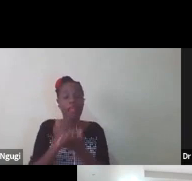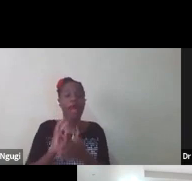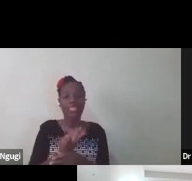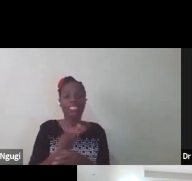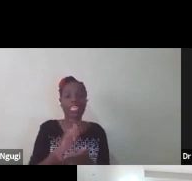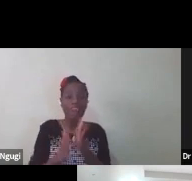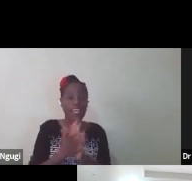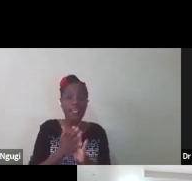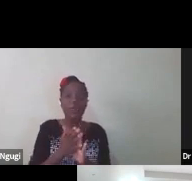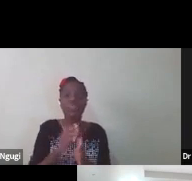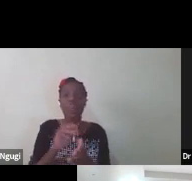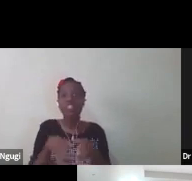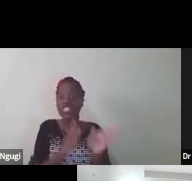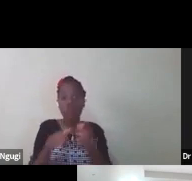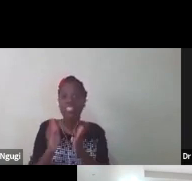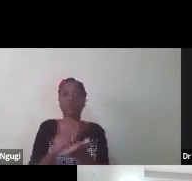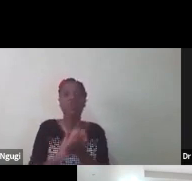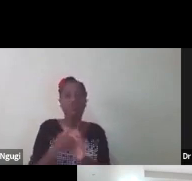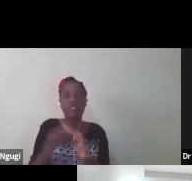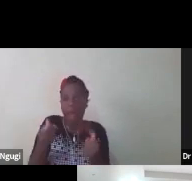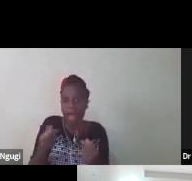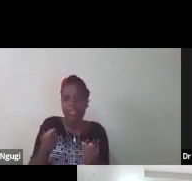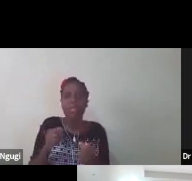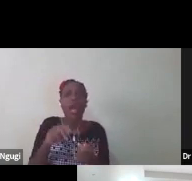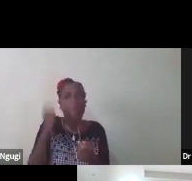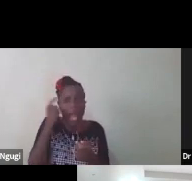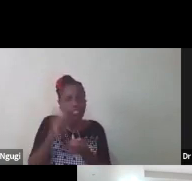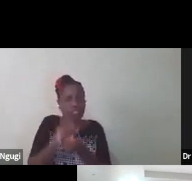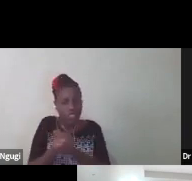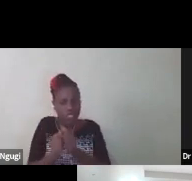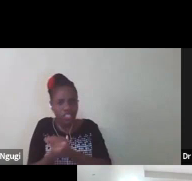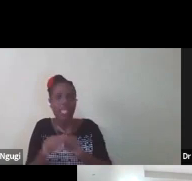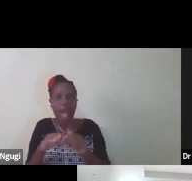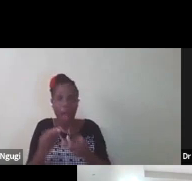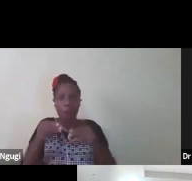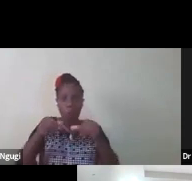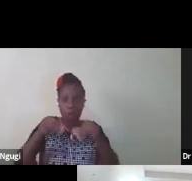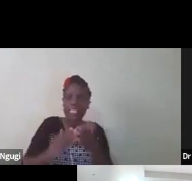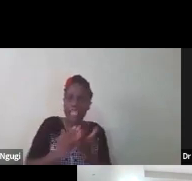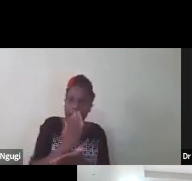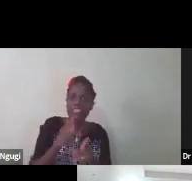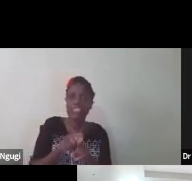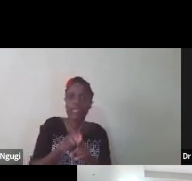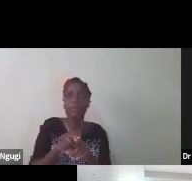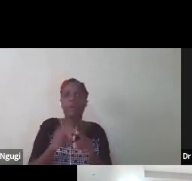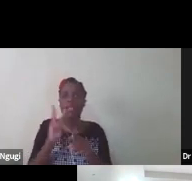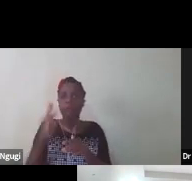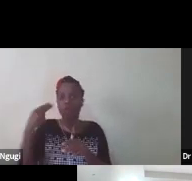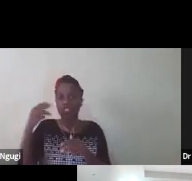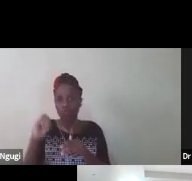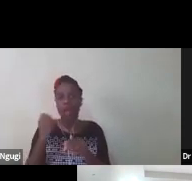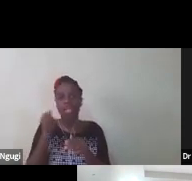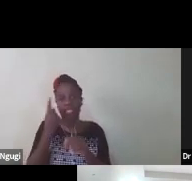it by taking up this training to understand it and set our mindset about this QR and a great initiative from the WHO. Thank you very much to